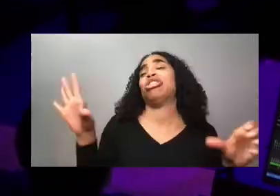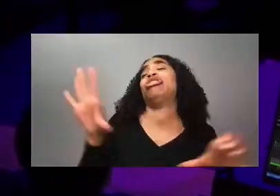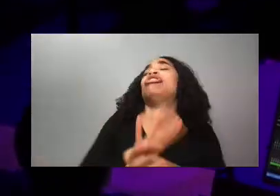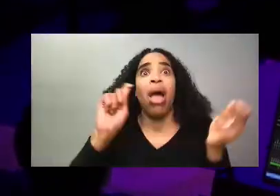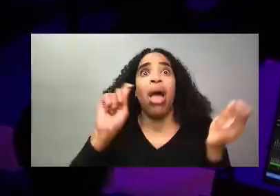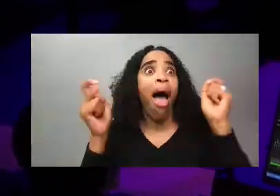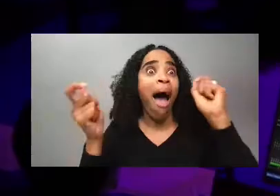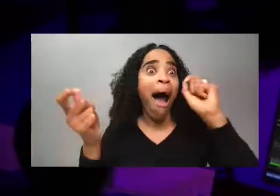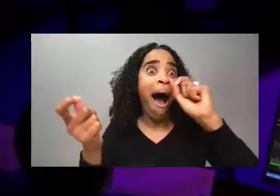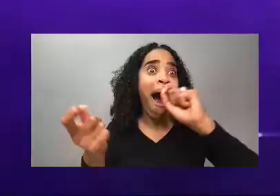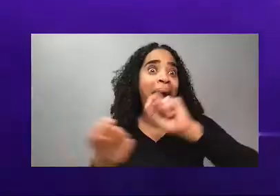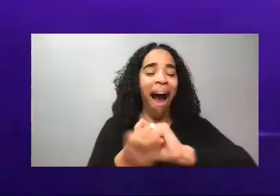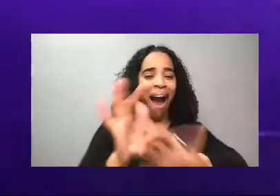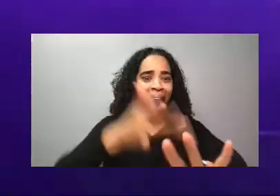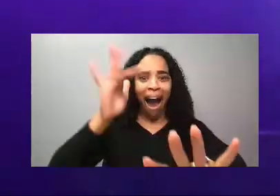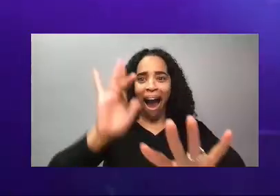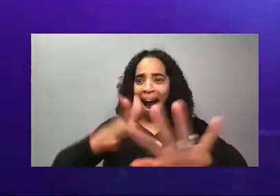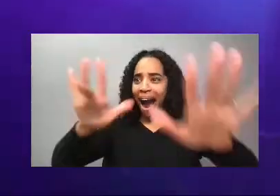better.